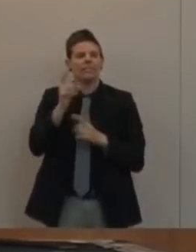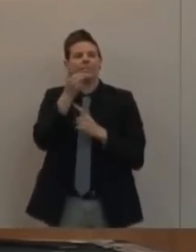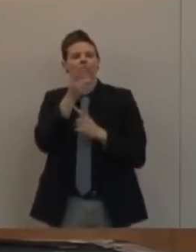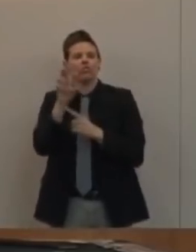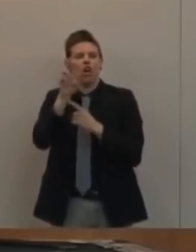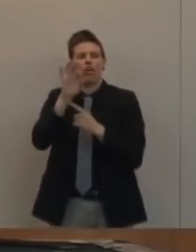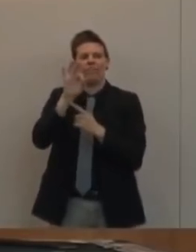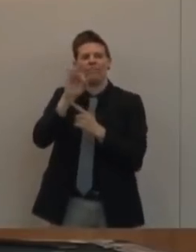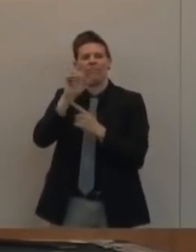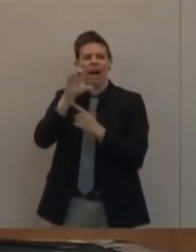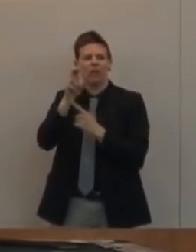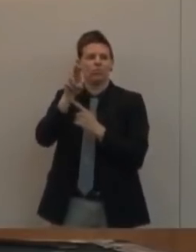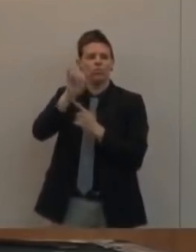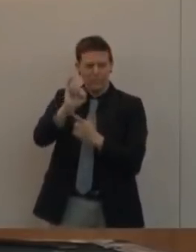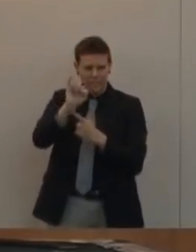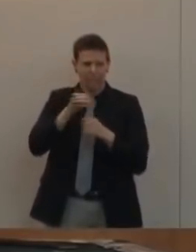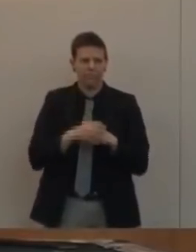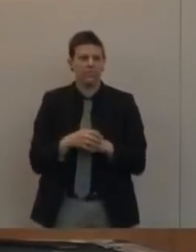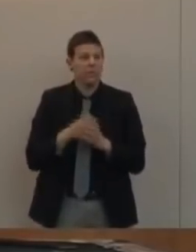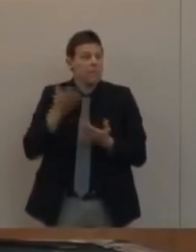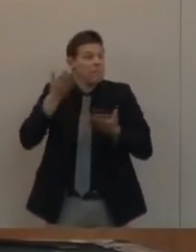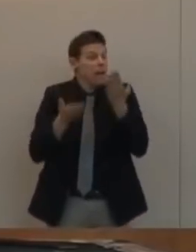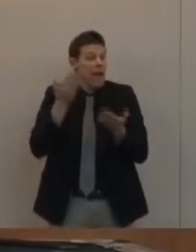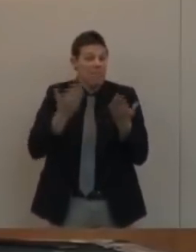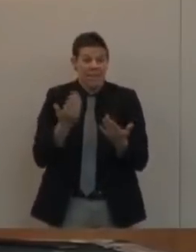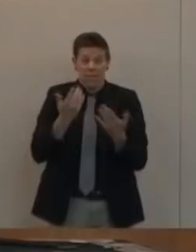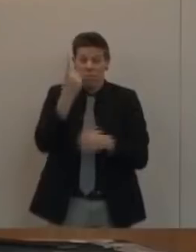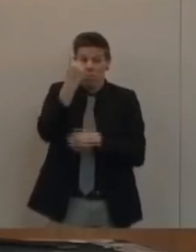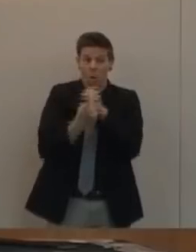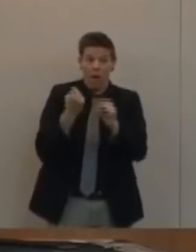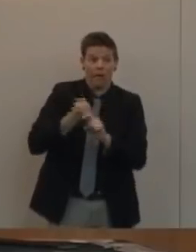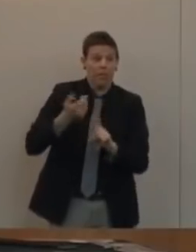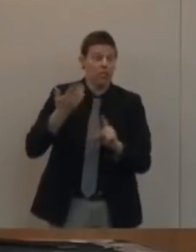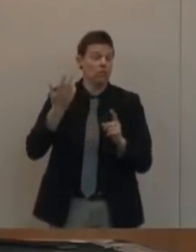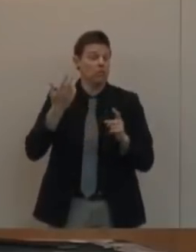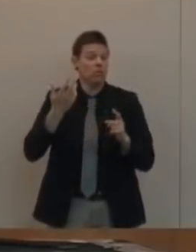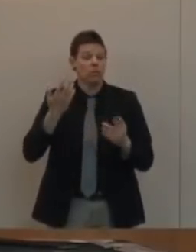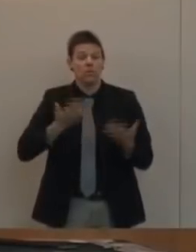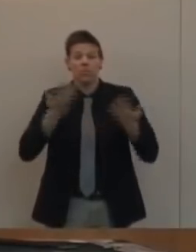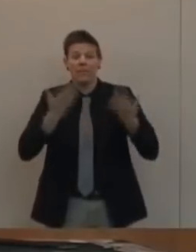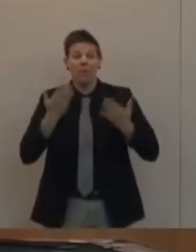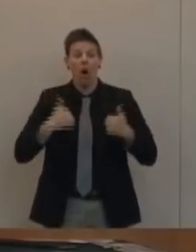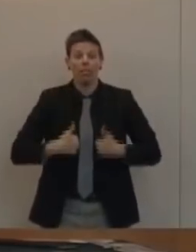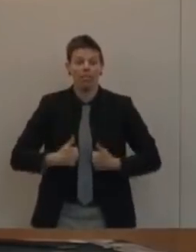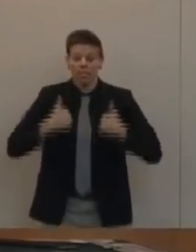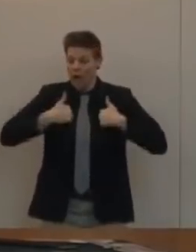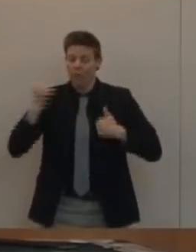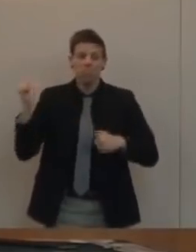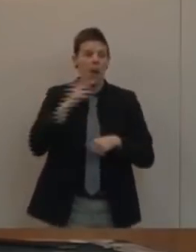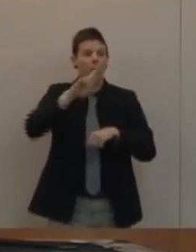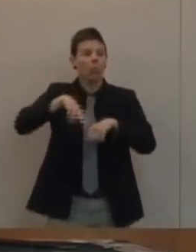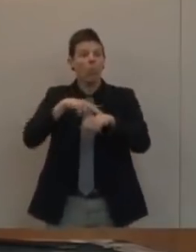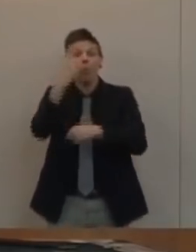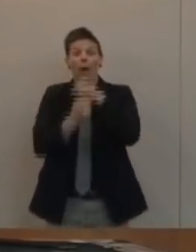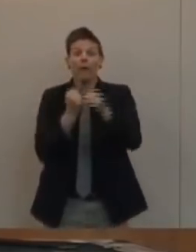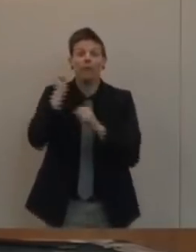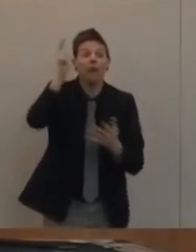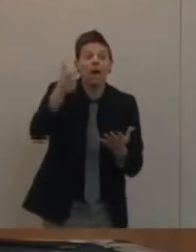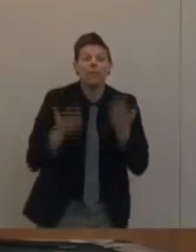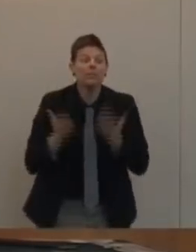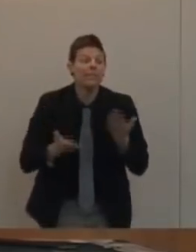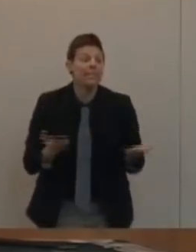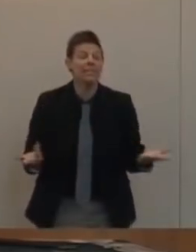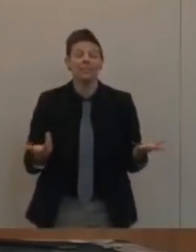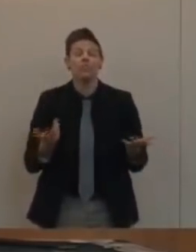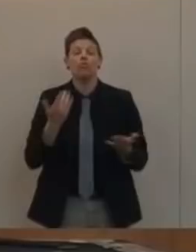you know, might be a year before life is back where it's normal. And maybe it's a new normal. We don't shake